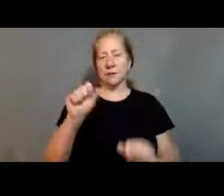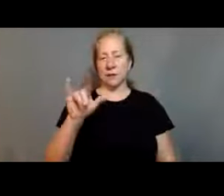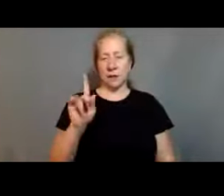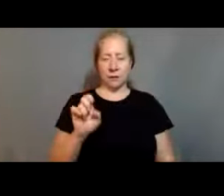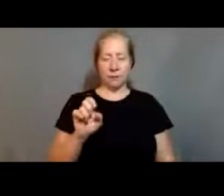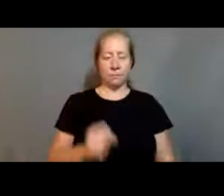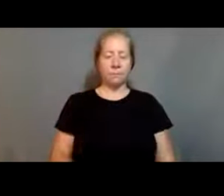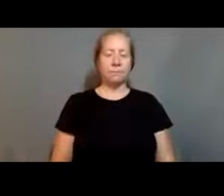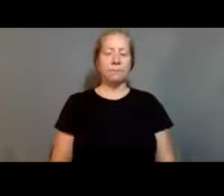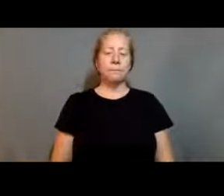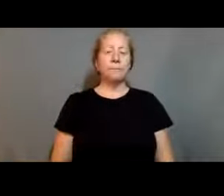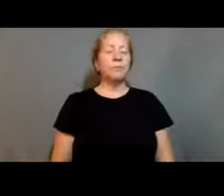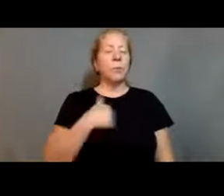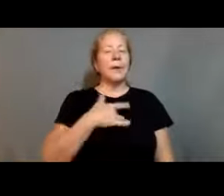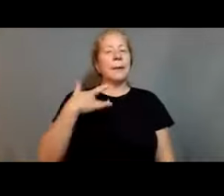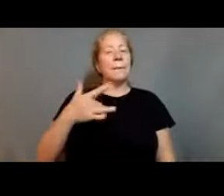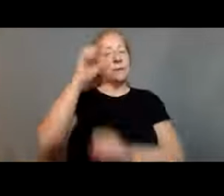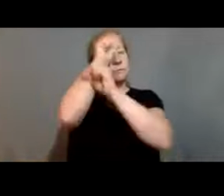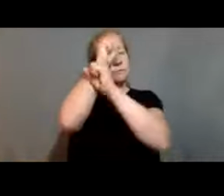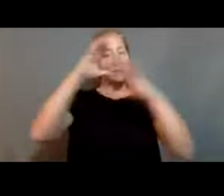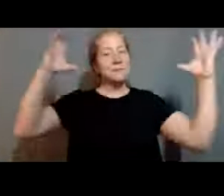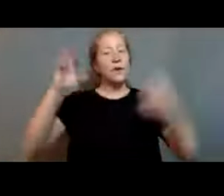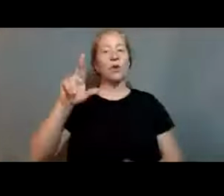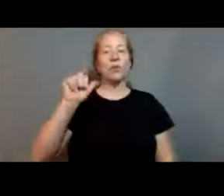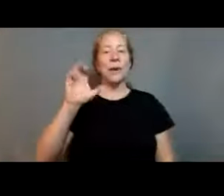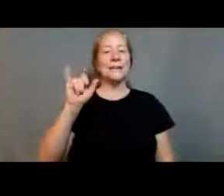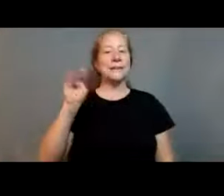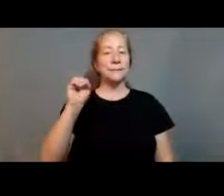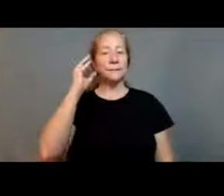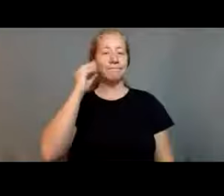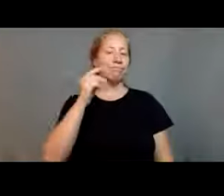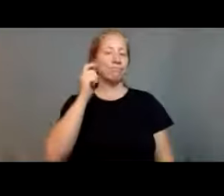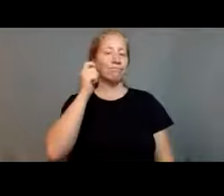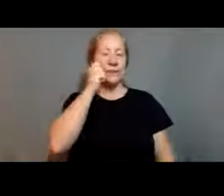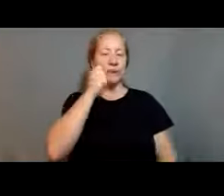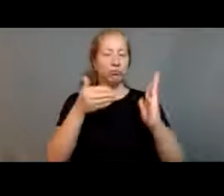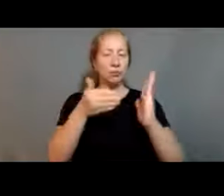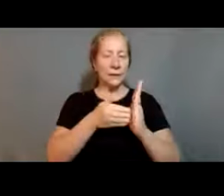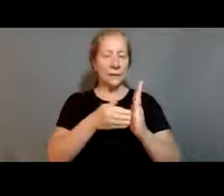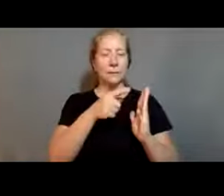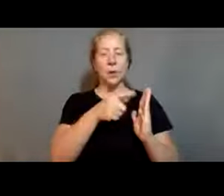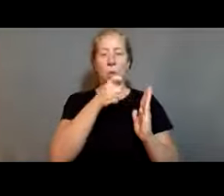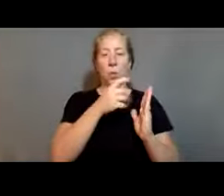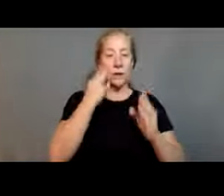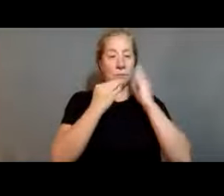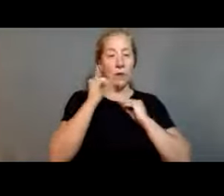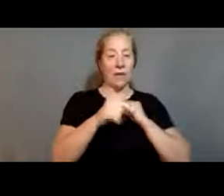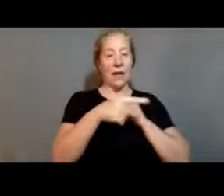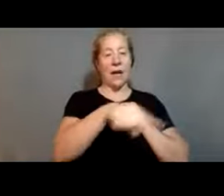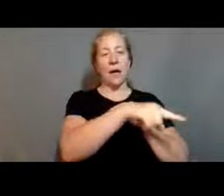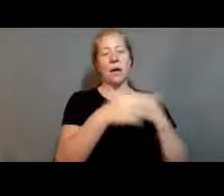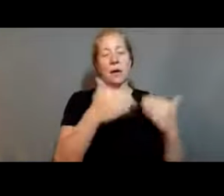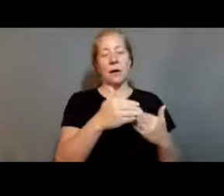because we tend to think of racism, those that have direct experiences from racism having the